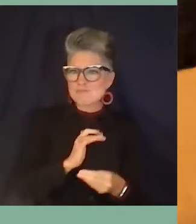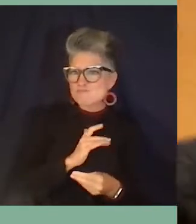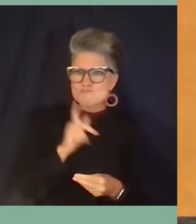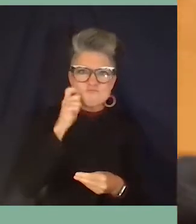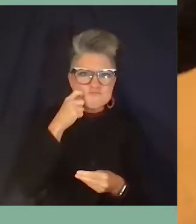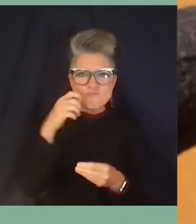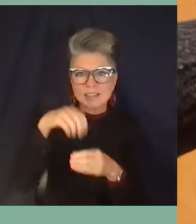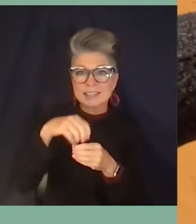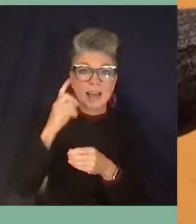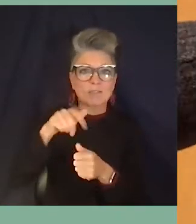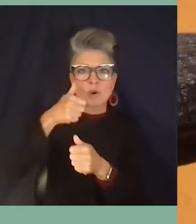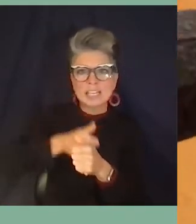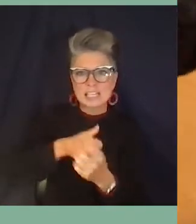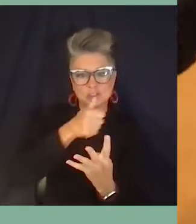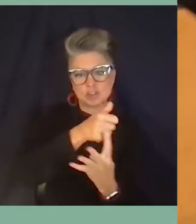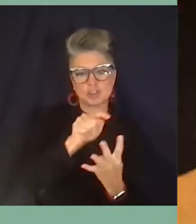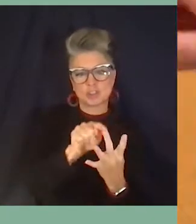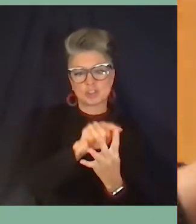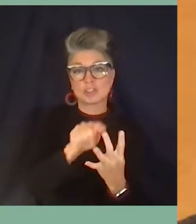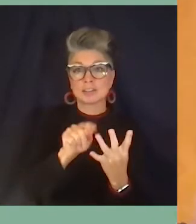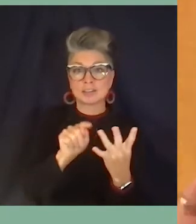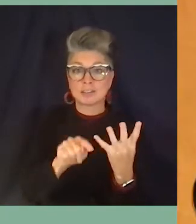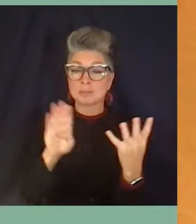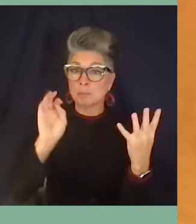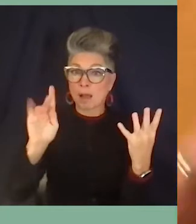the block parties we'll be attending.